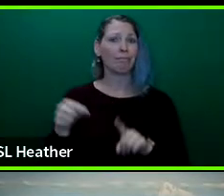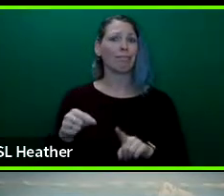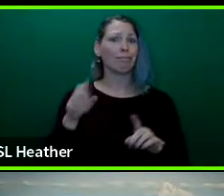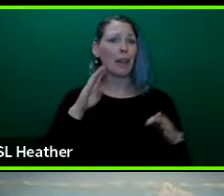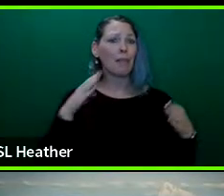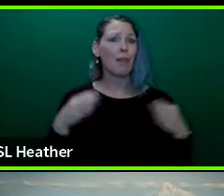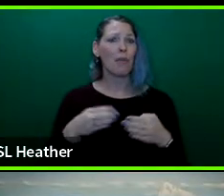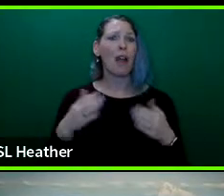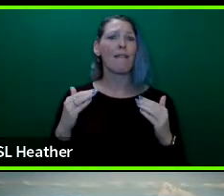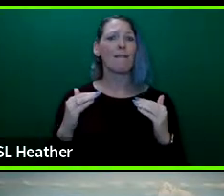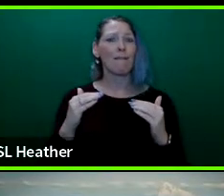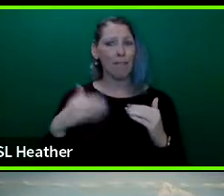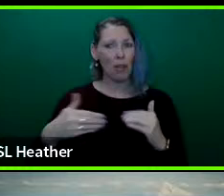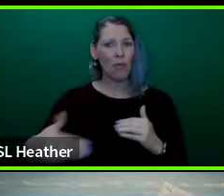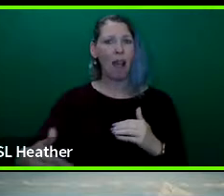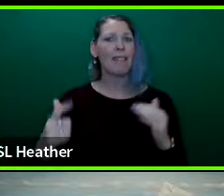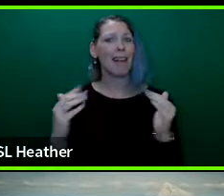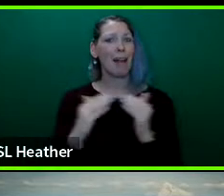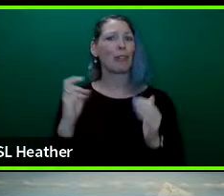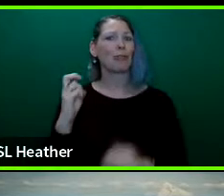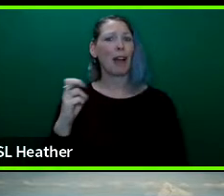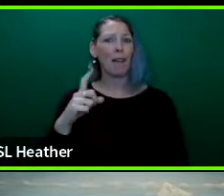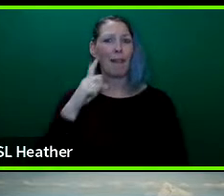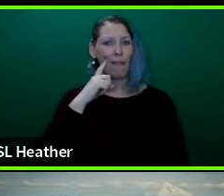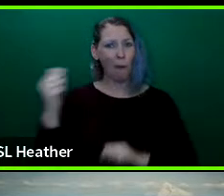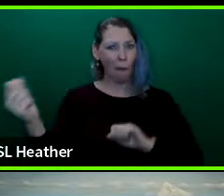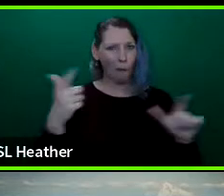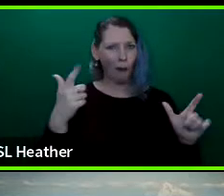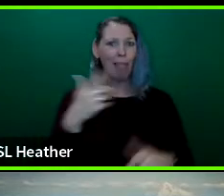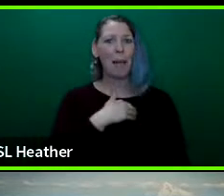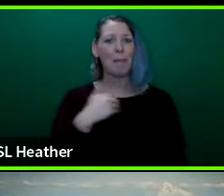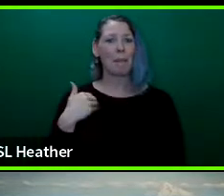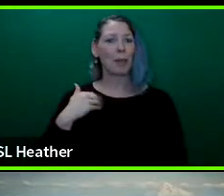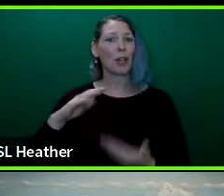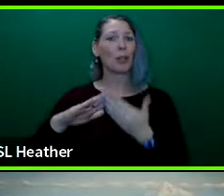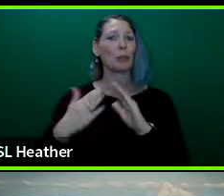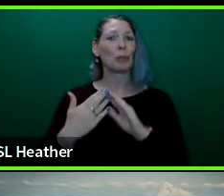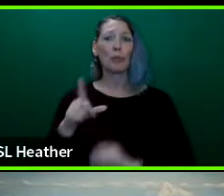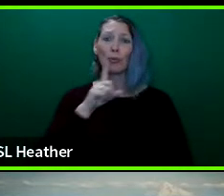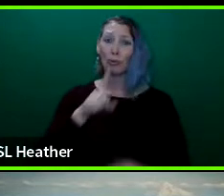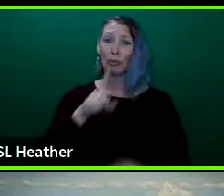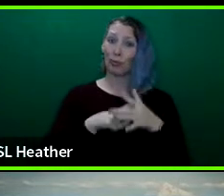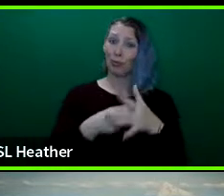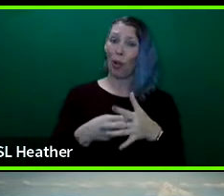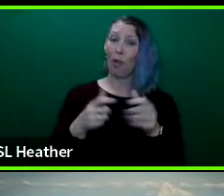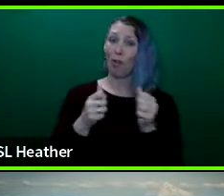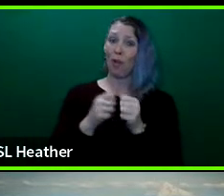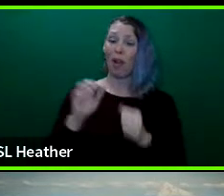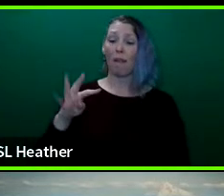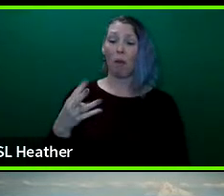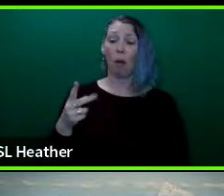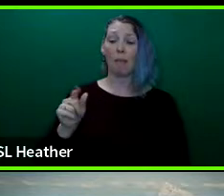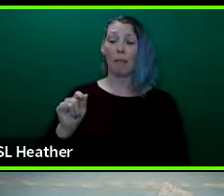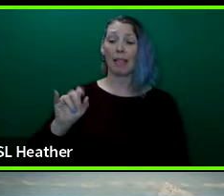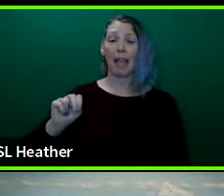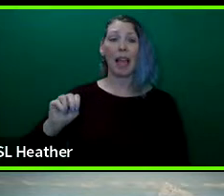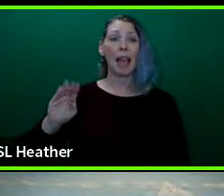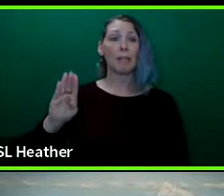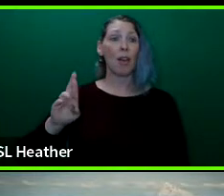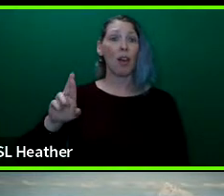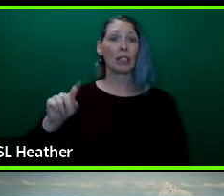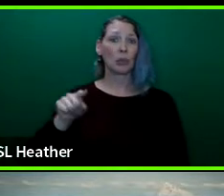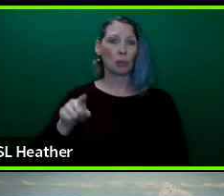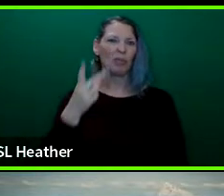frequent, equitable transportation for all members of our community. And it really started with our work on Fourth Plane BRT, and you're seeing that